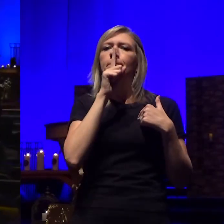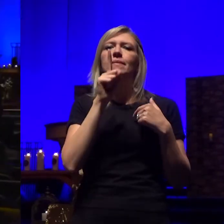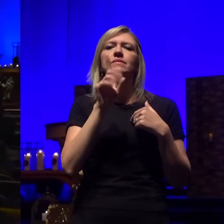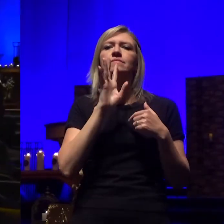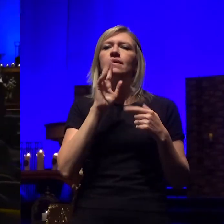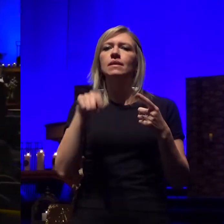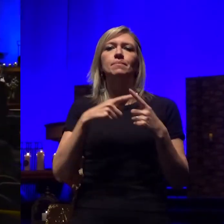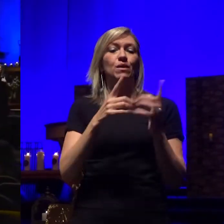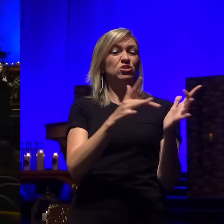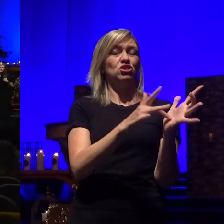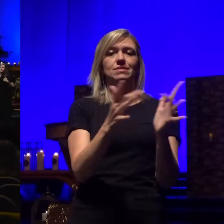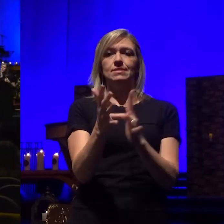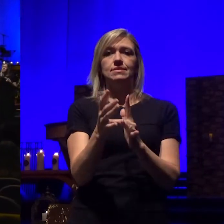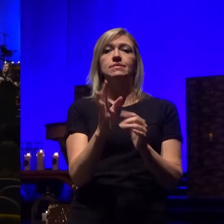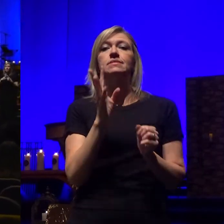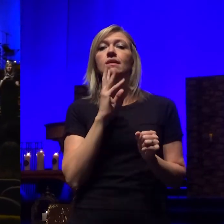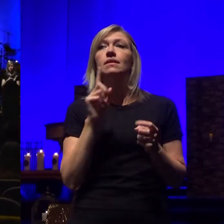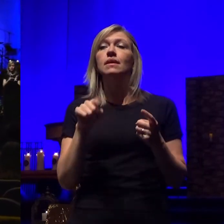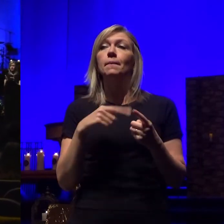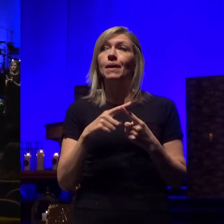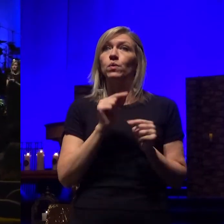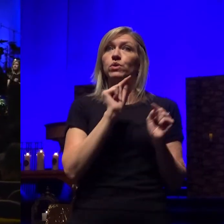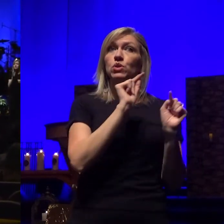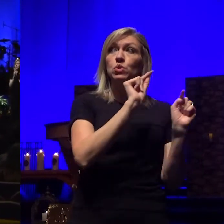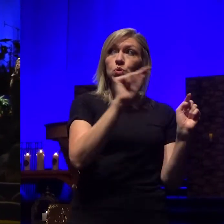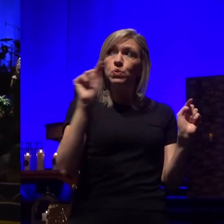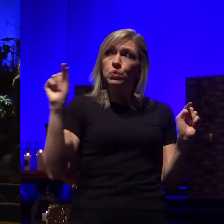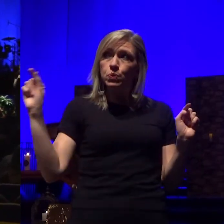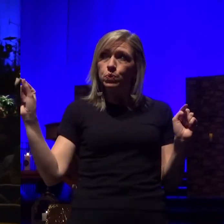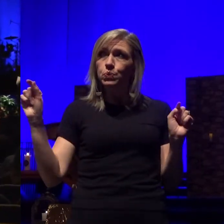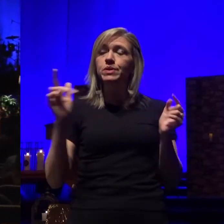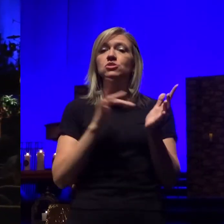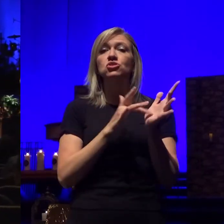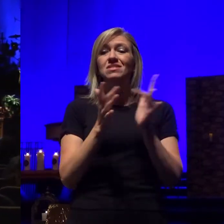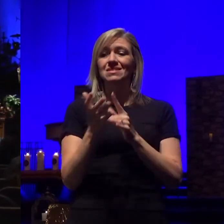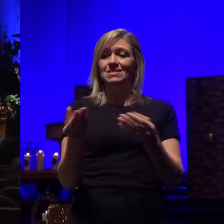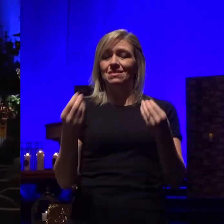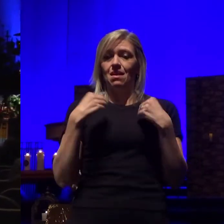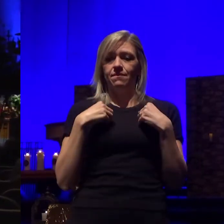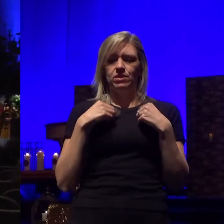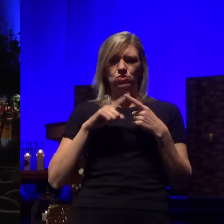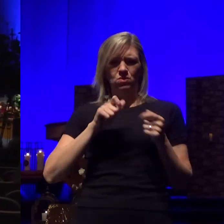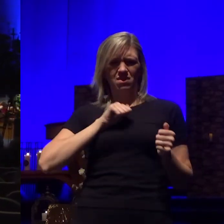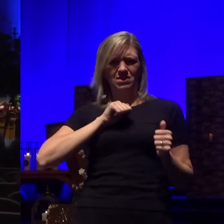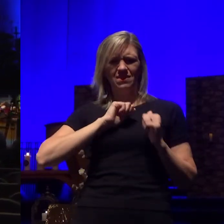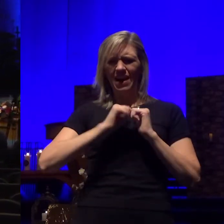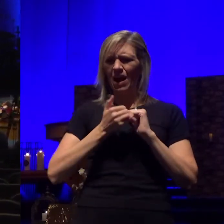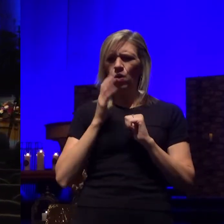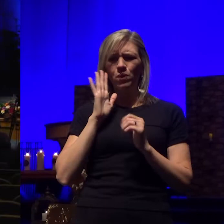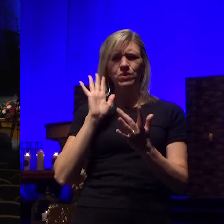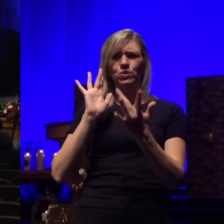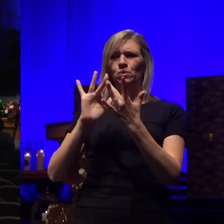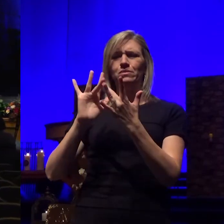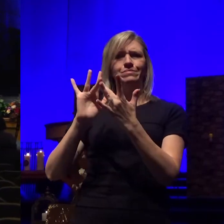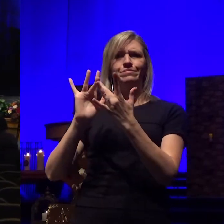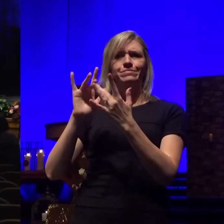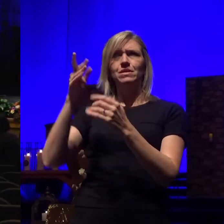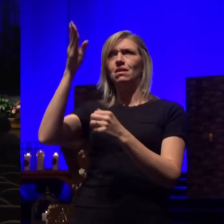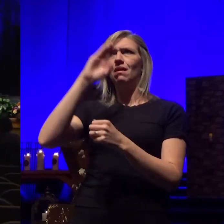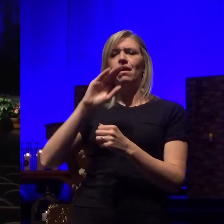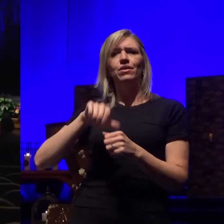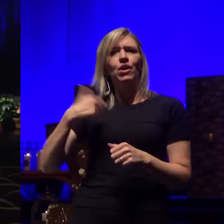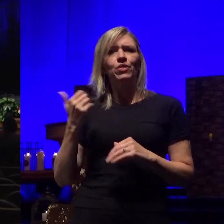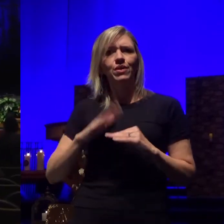you. Jesus gave us back to ourselves. How are you ever going to consciously reach God other than through your own